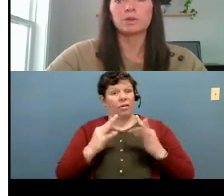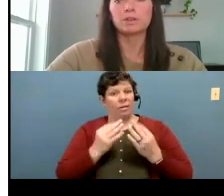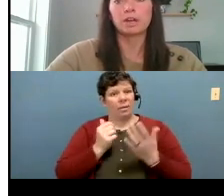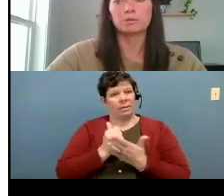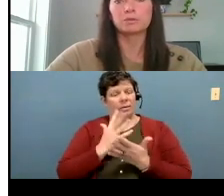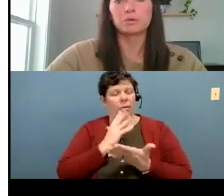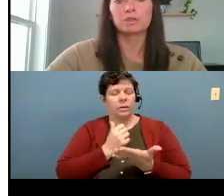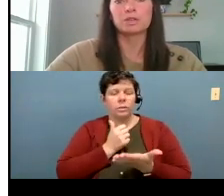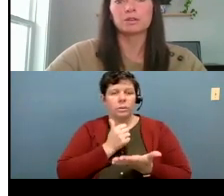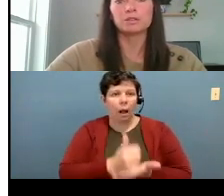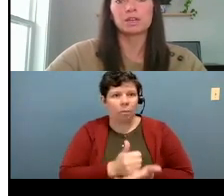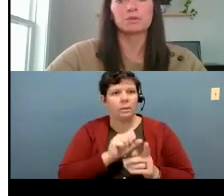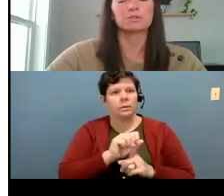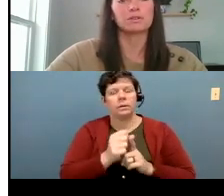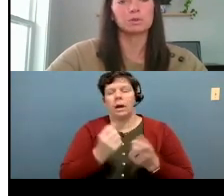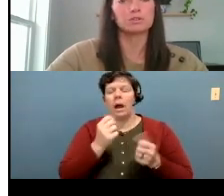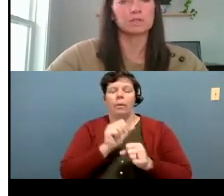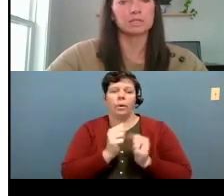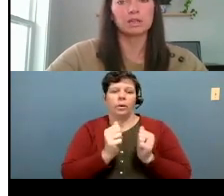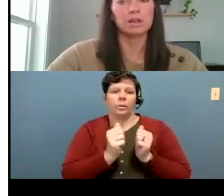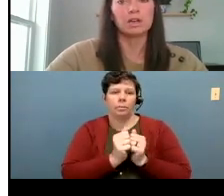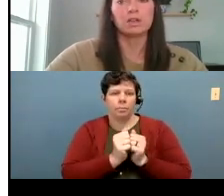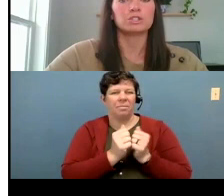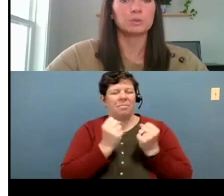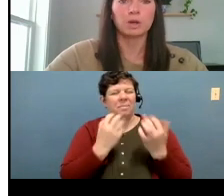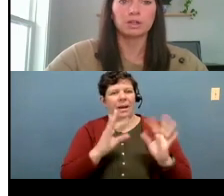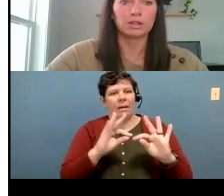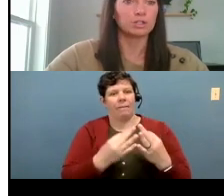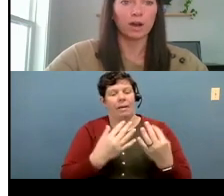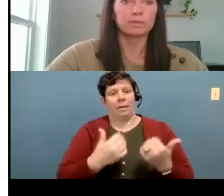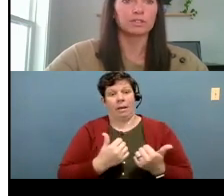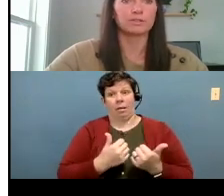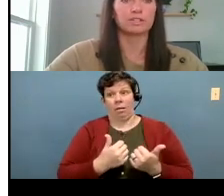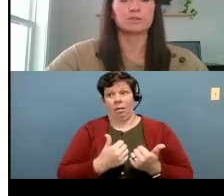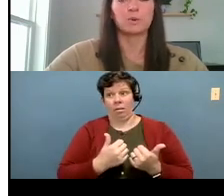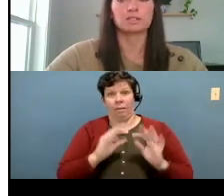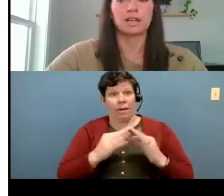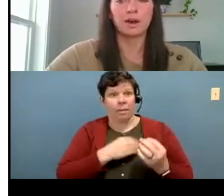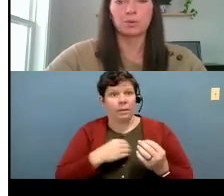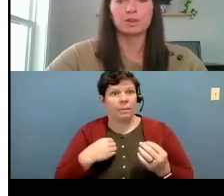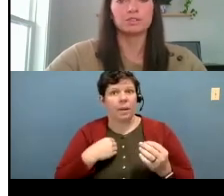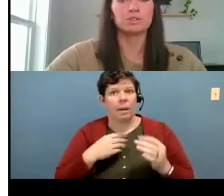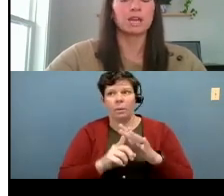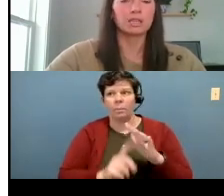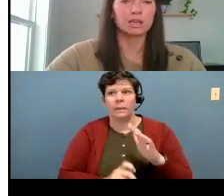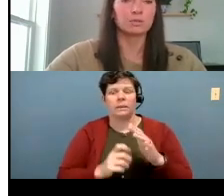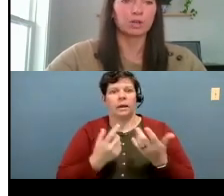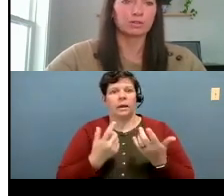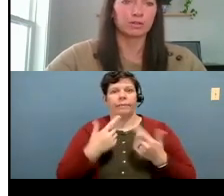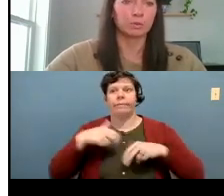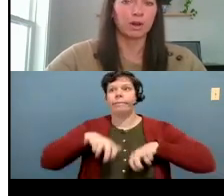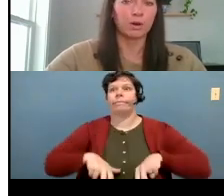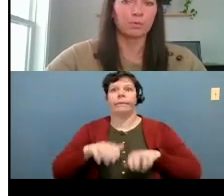so many families over the years, and when their loved one goes missing, they just want a job to do. They just want to help, to do anything to